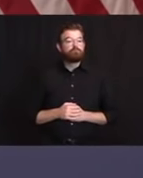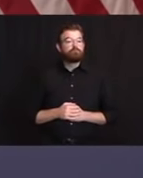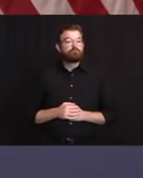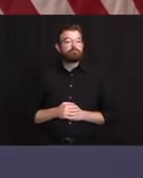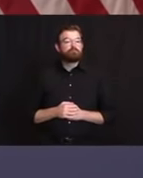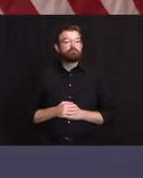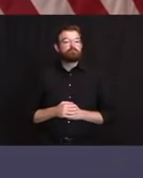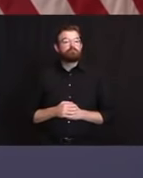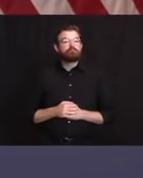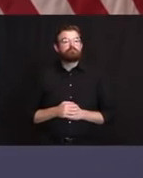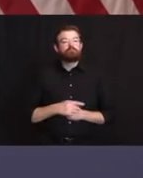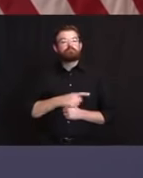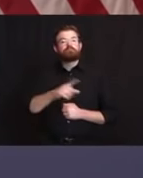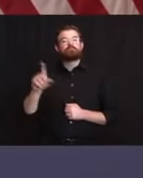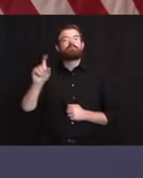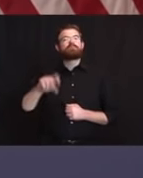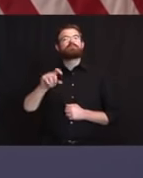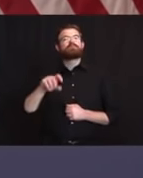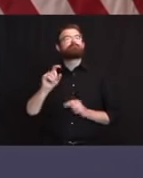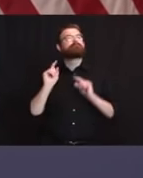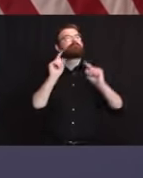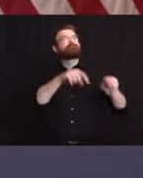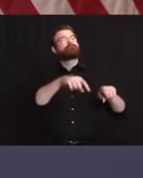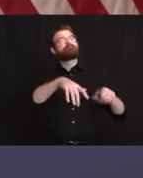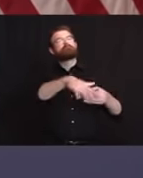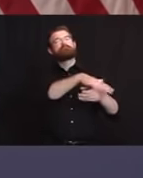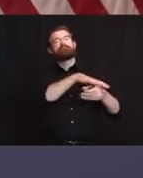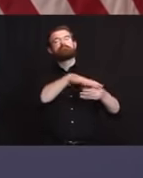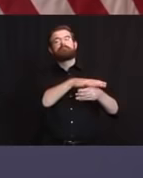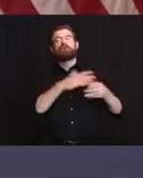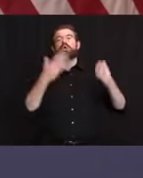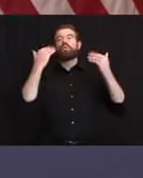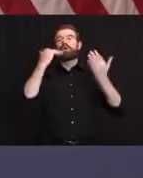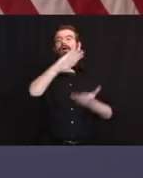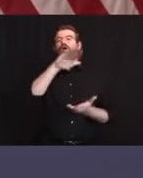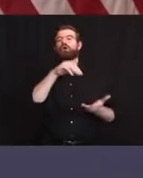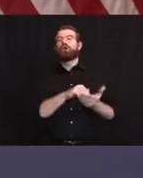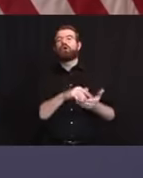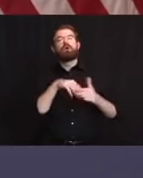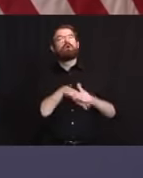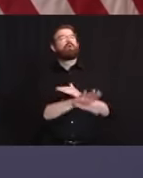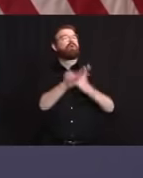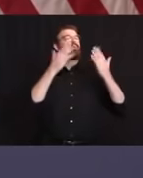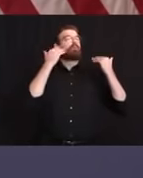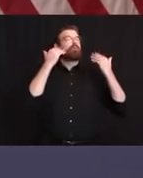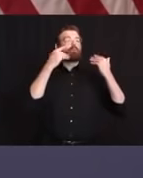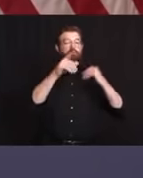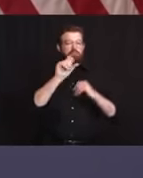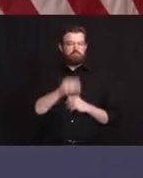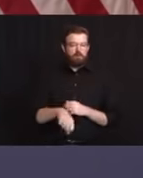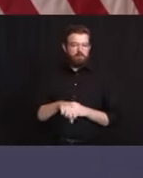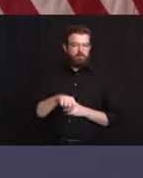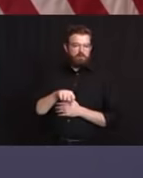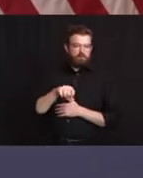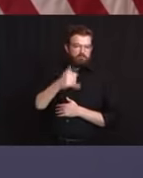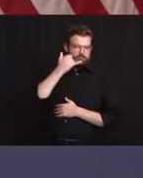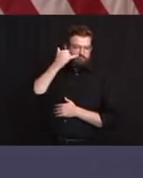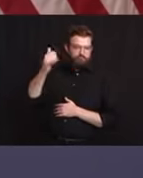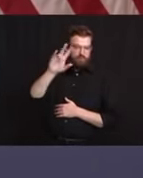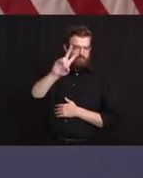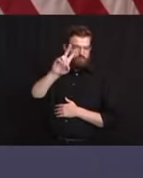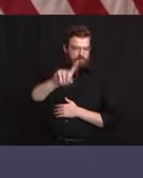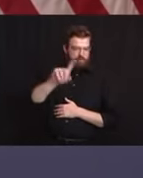center, 211, whether you call it or whether you go to NJ.com, that has information listed